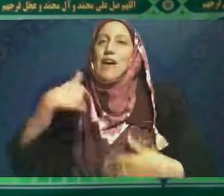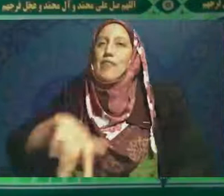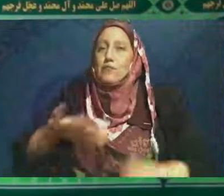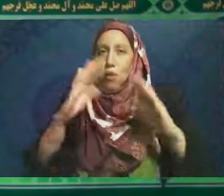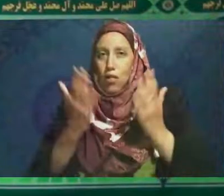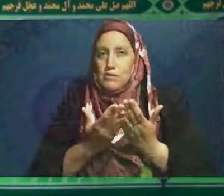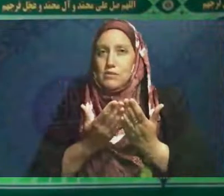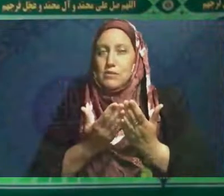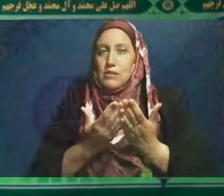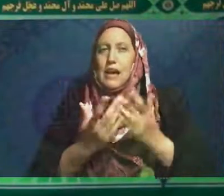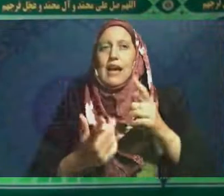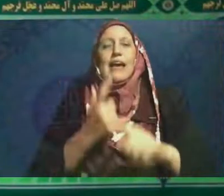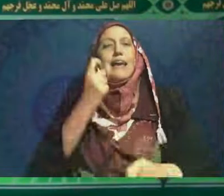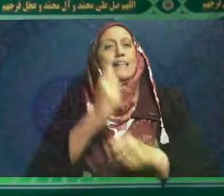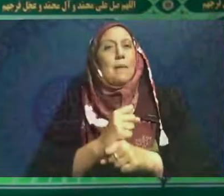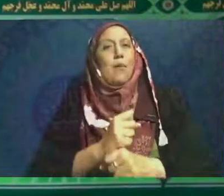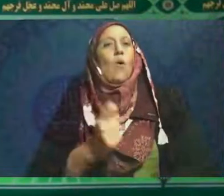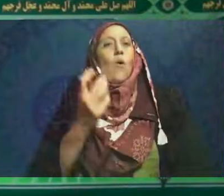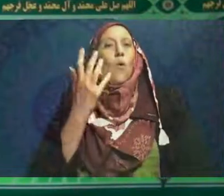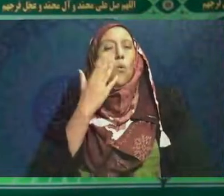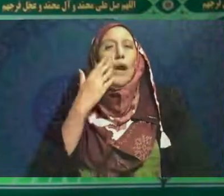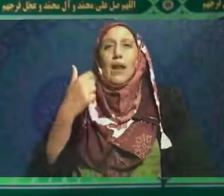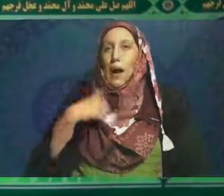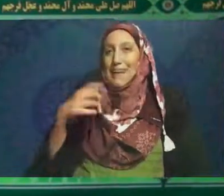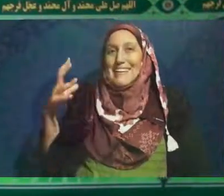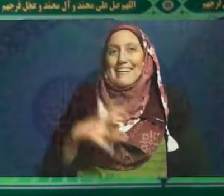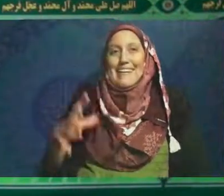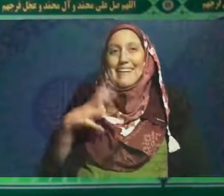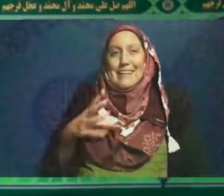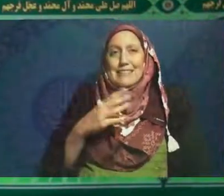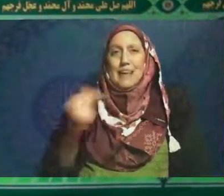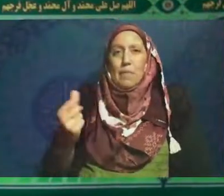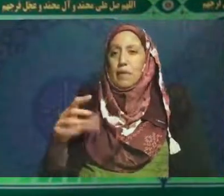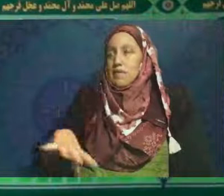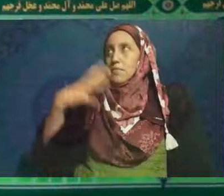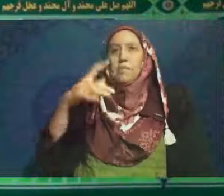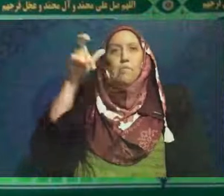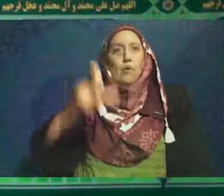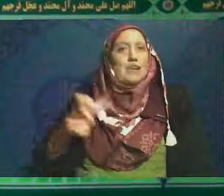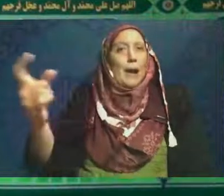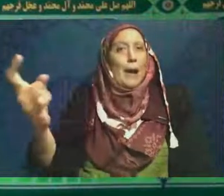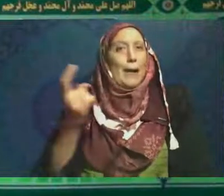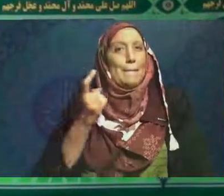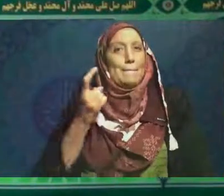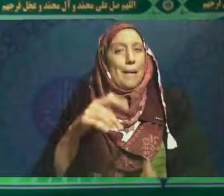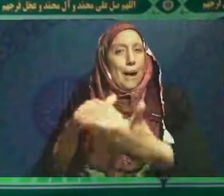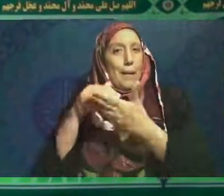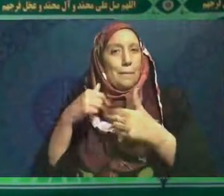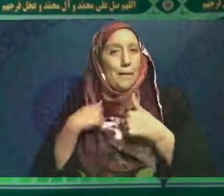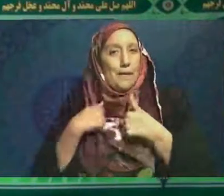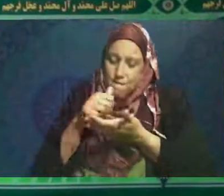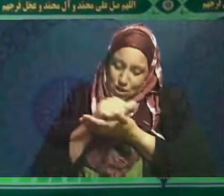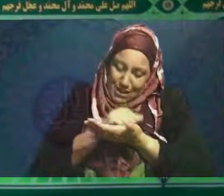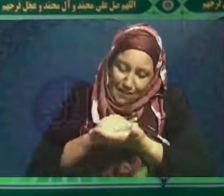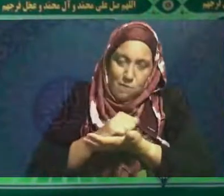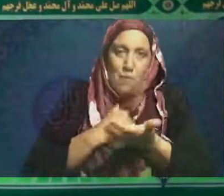and someone will come to help me. For forgiveness of my sins in this world. For meeting my needs in this